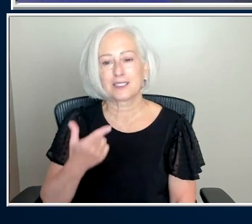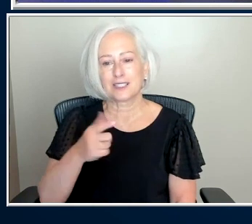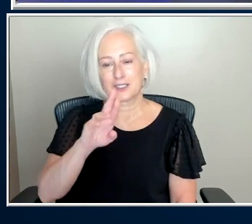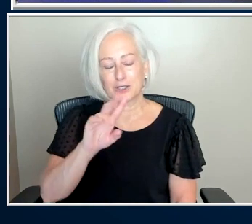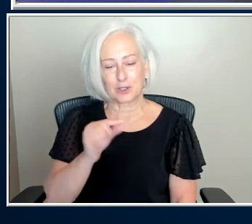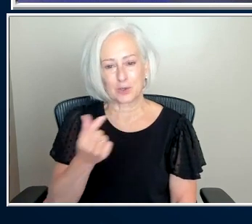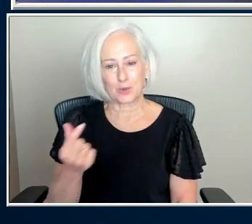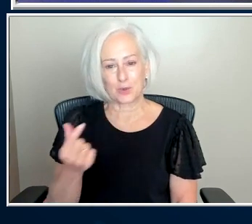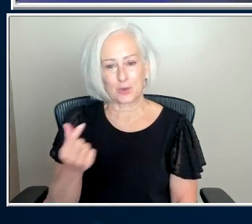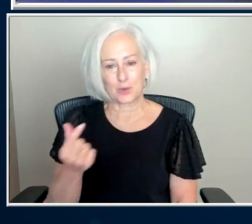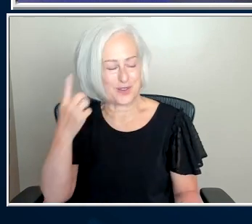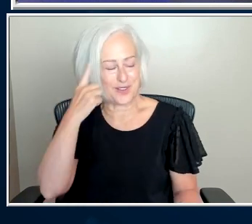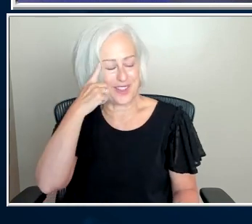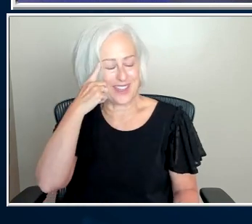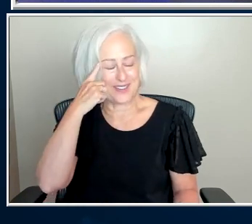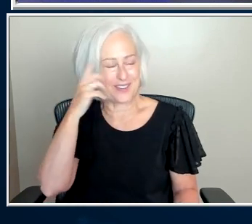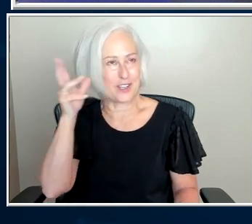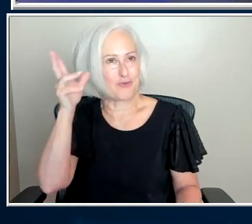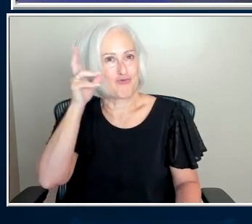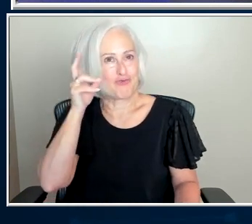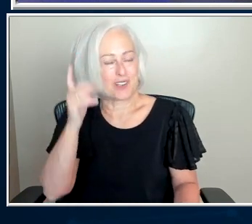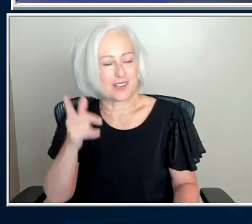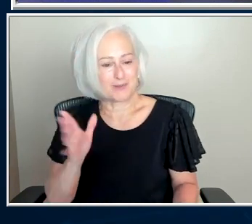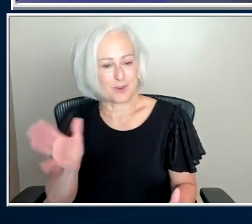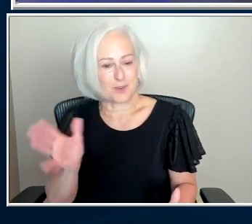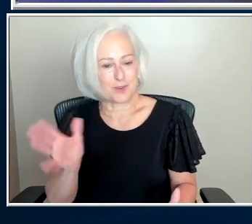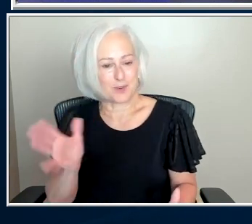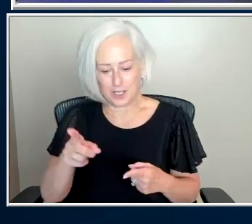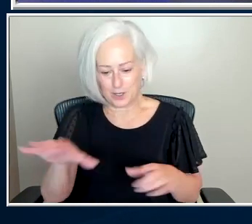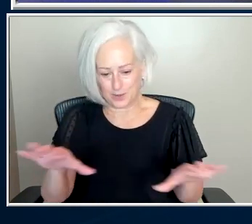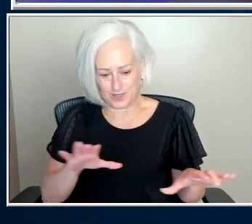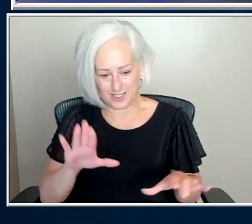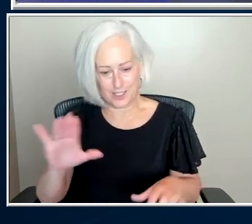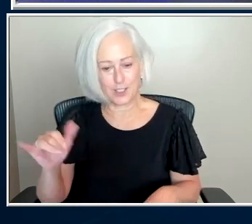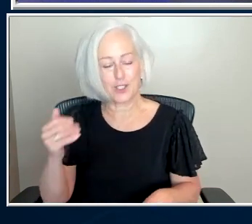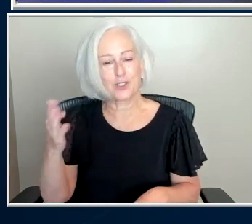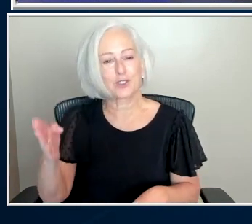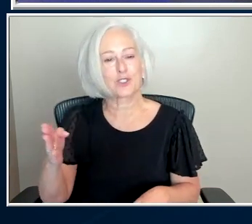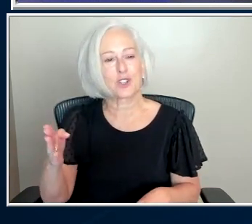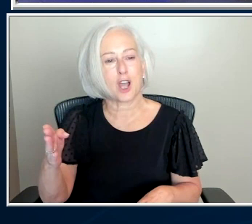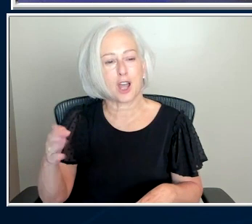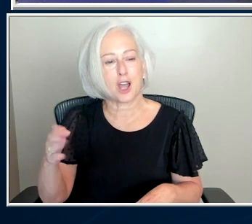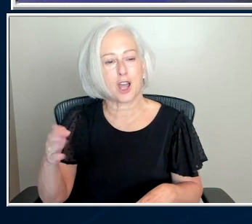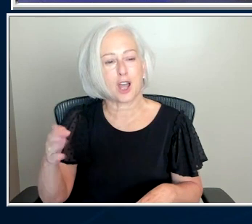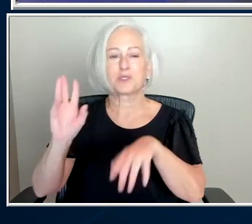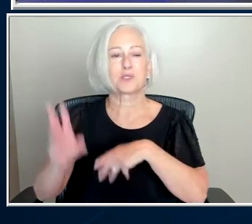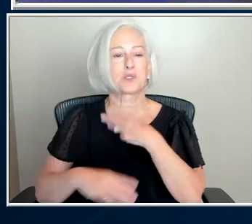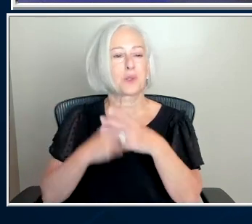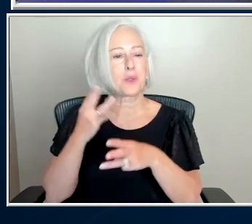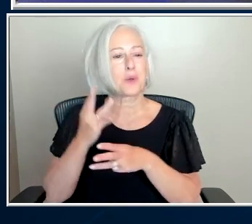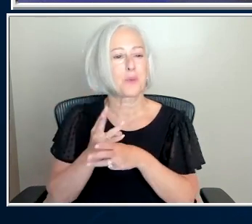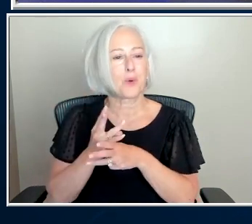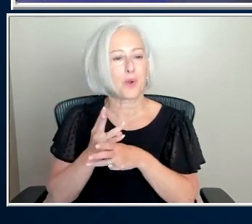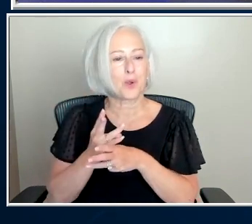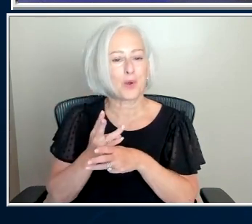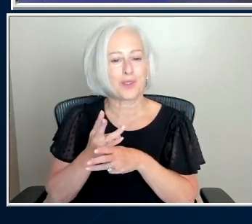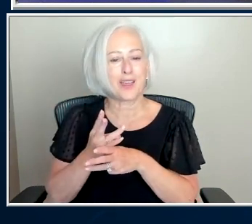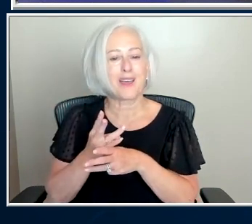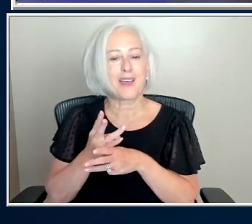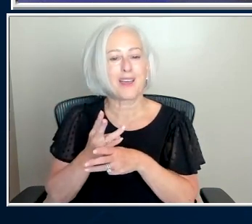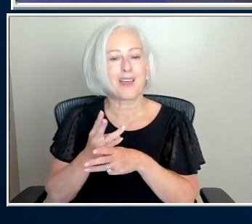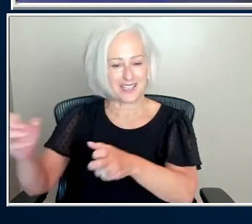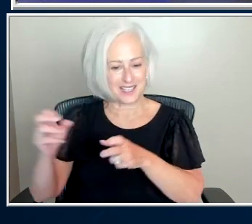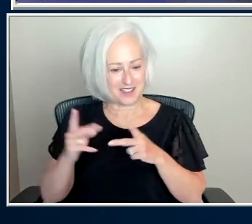like that? Because your job was done. You did that tough love, and you set him out into the world, and then it came back full circle. I did,